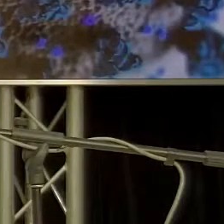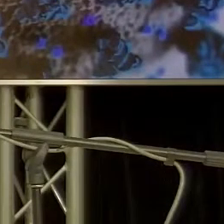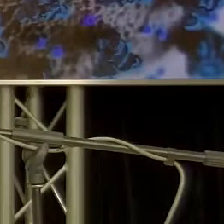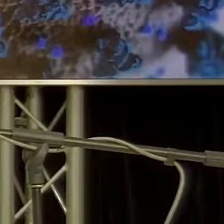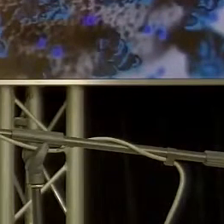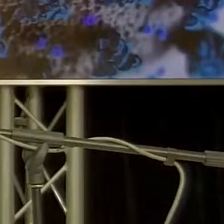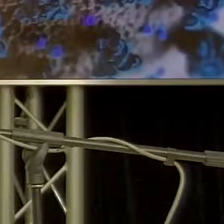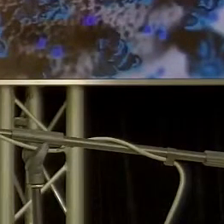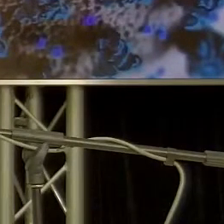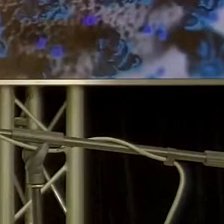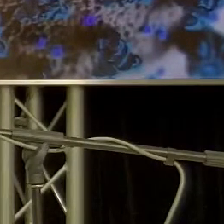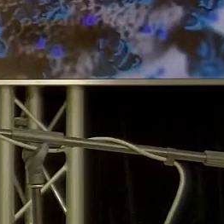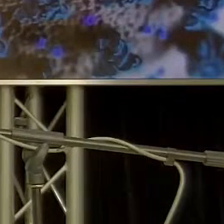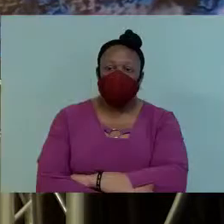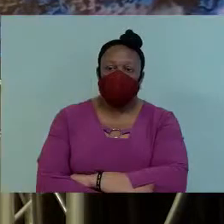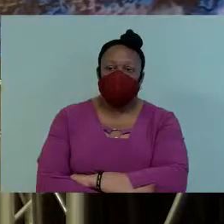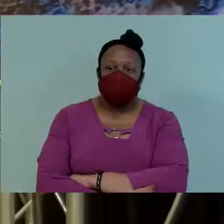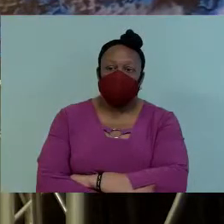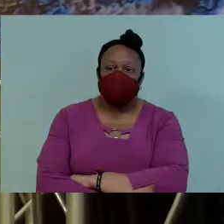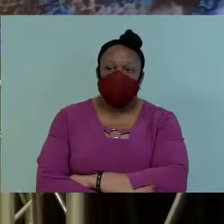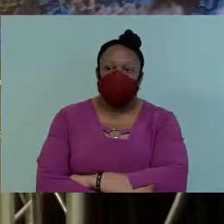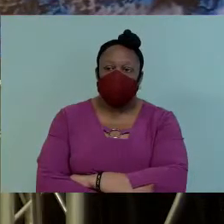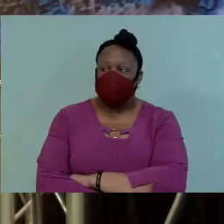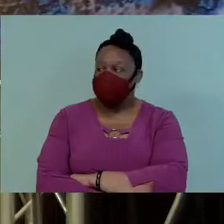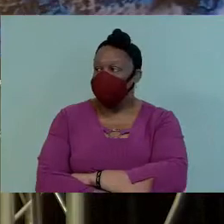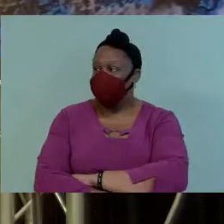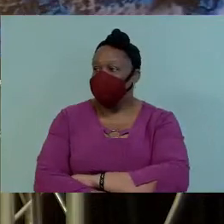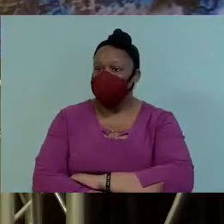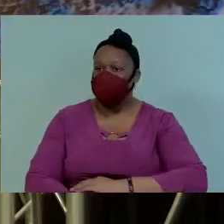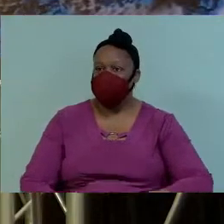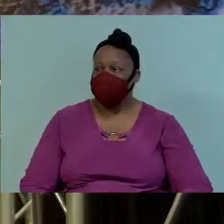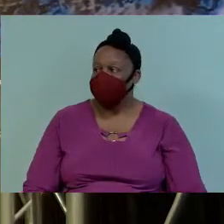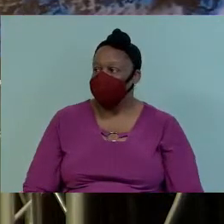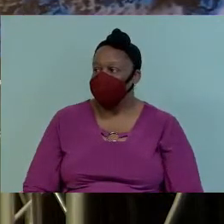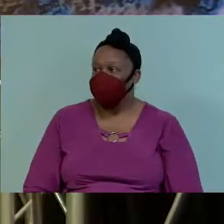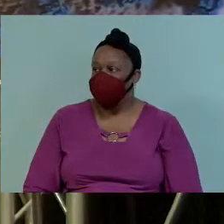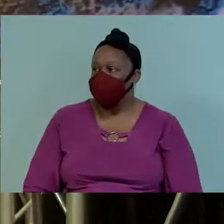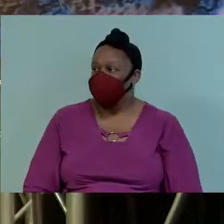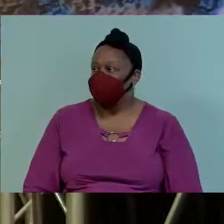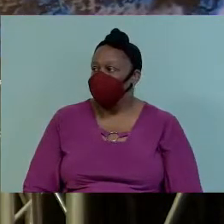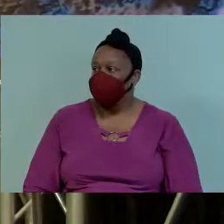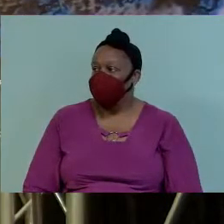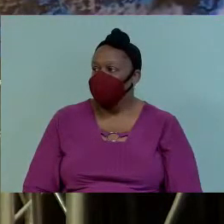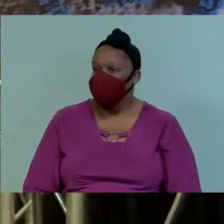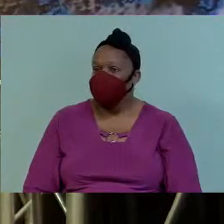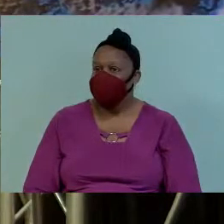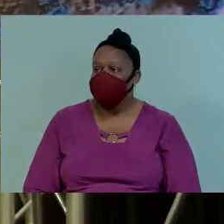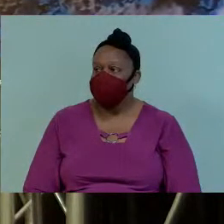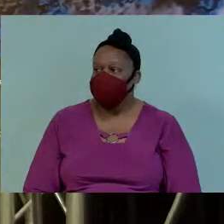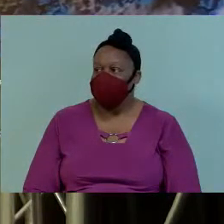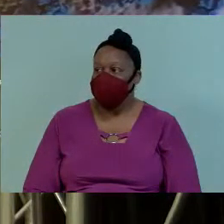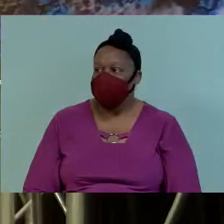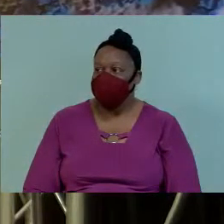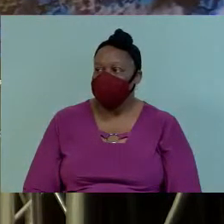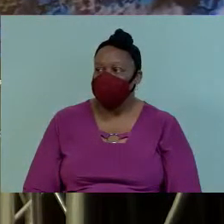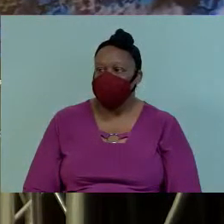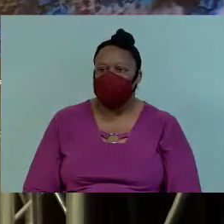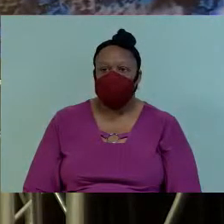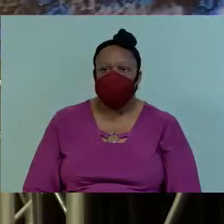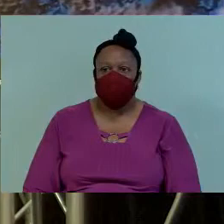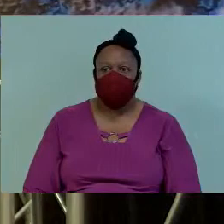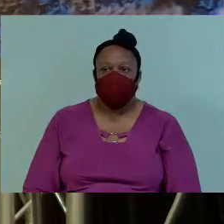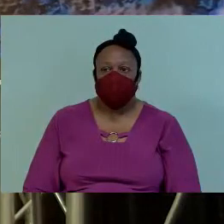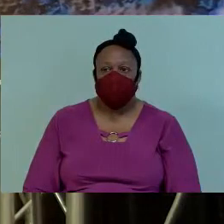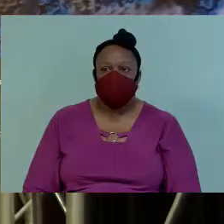continue to support the efforts as we mitigate the impact of COVID-19 on St. Kitts and